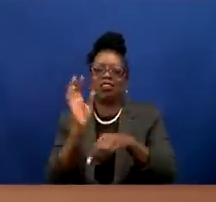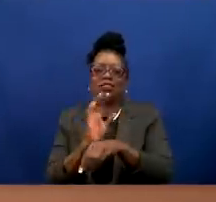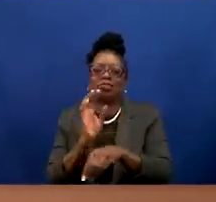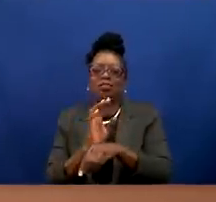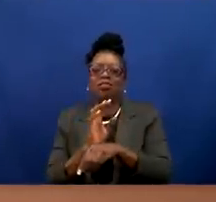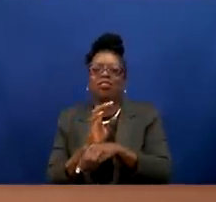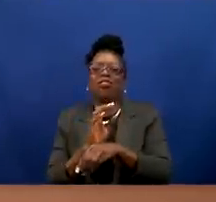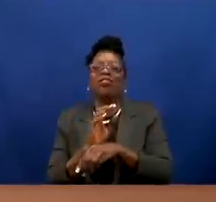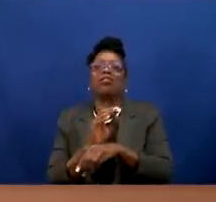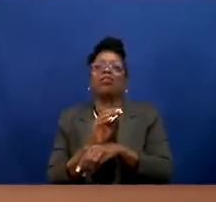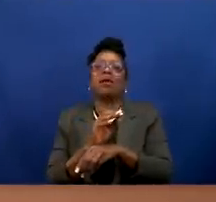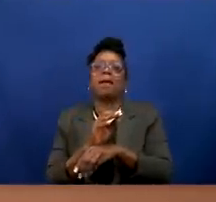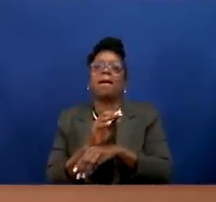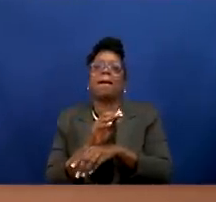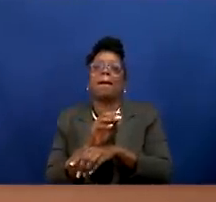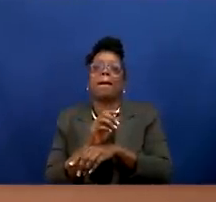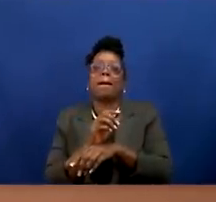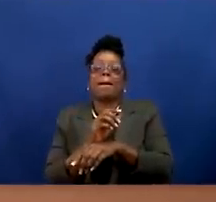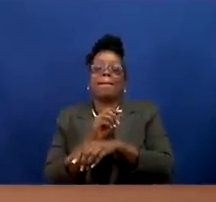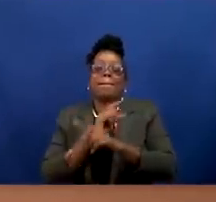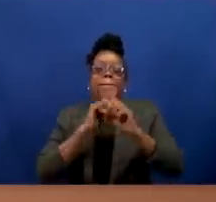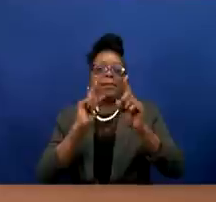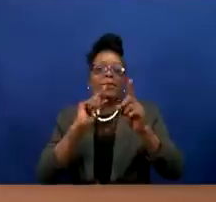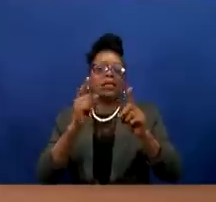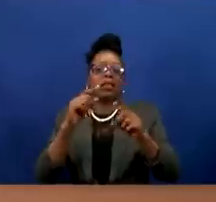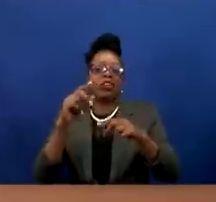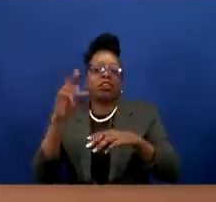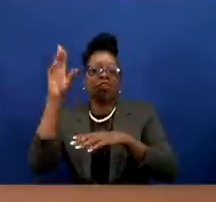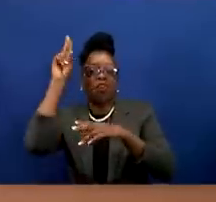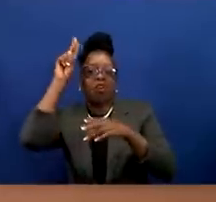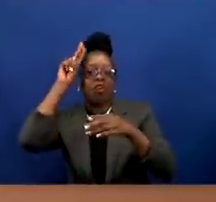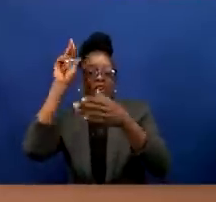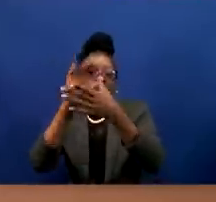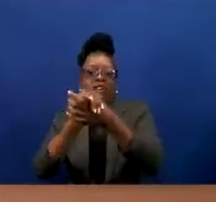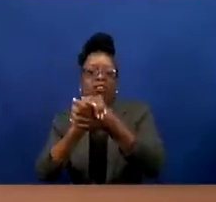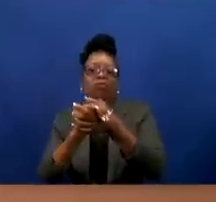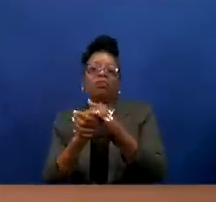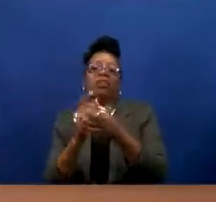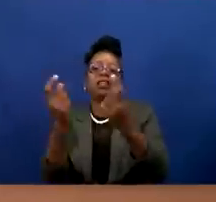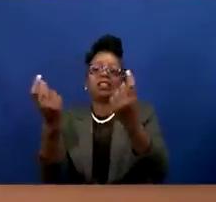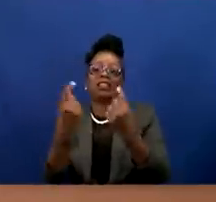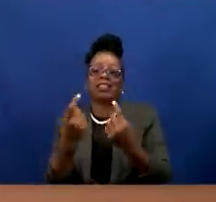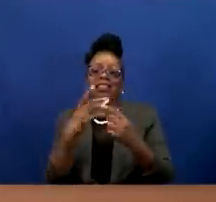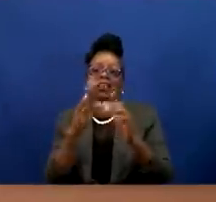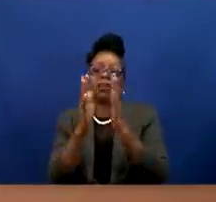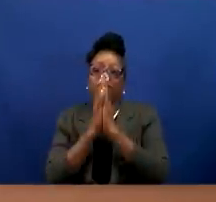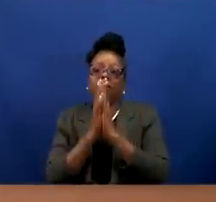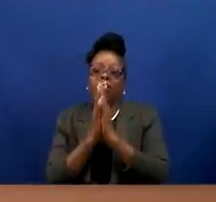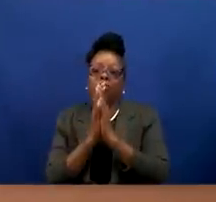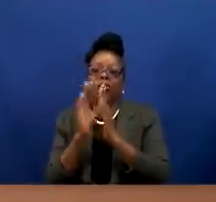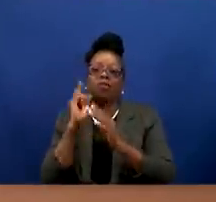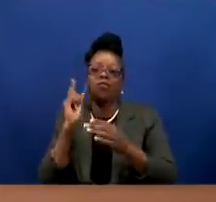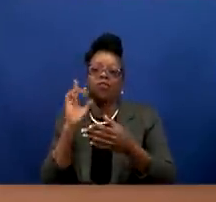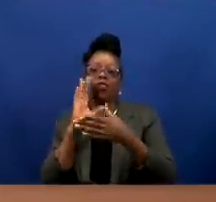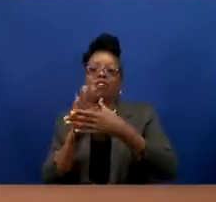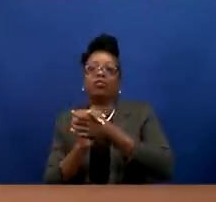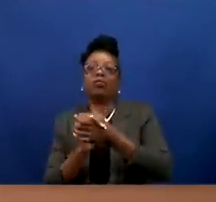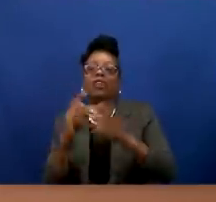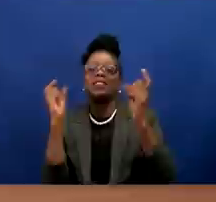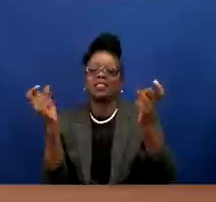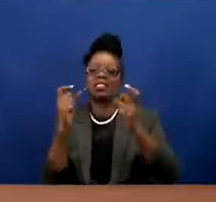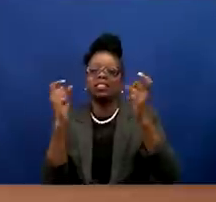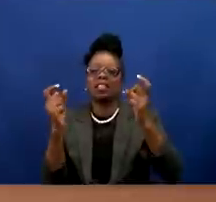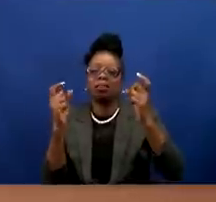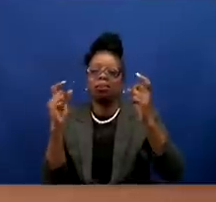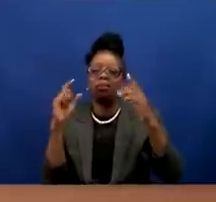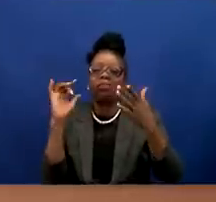come to church today, but Brother Ben did come, and I'm so grateful that he is here. So please pray for Sister Harriet Kane, but celebrate with Brother Ben and Sister